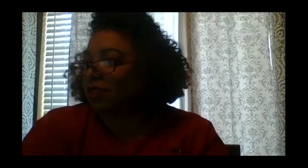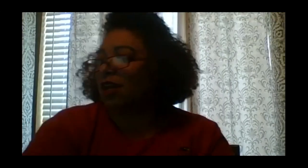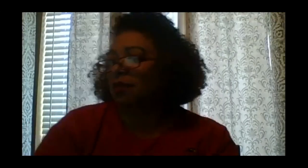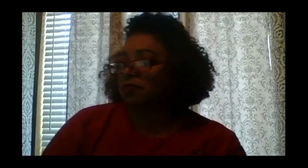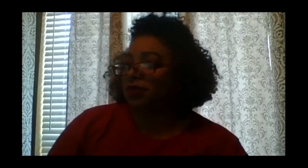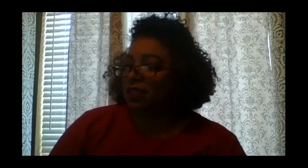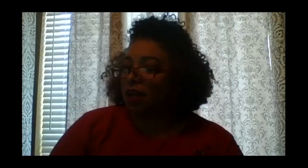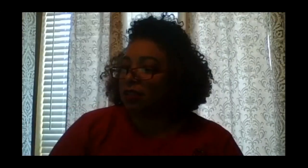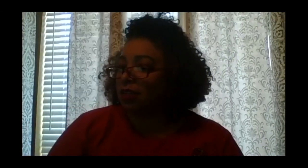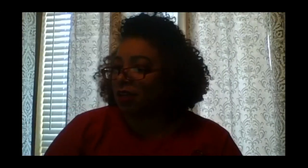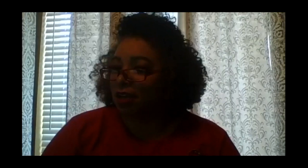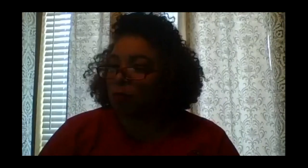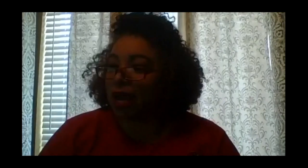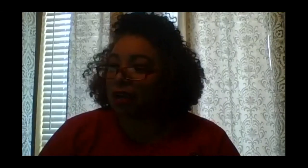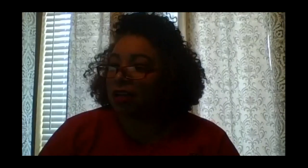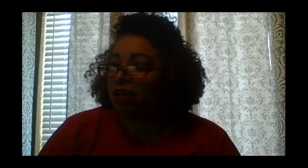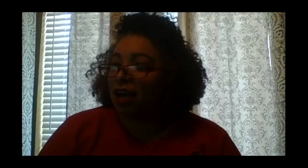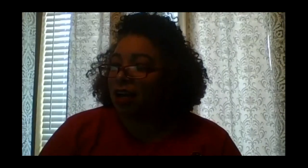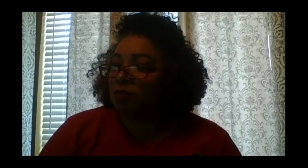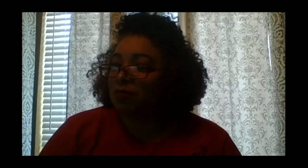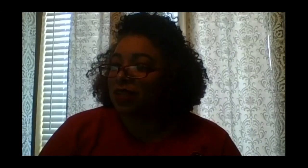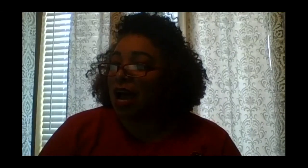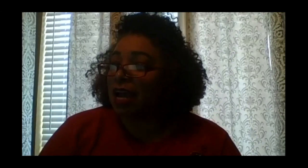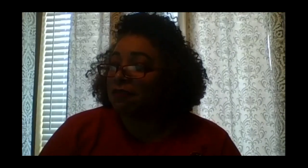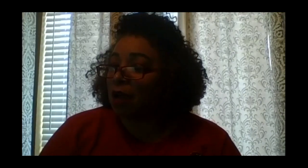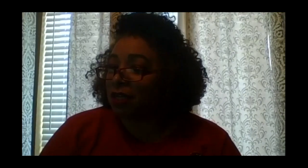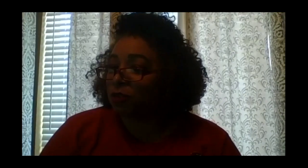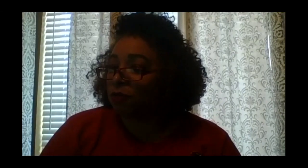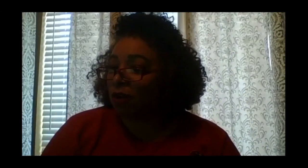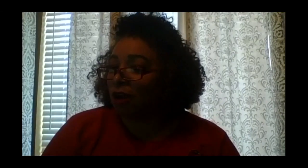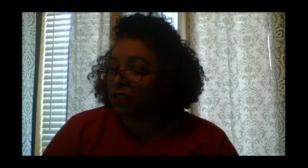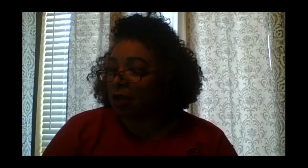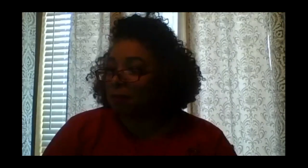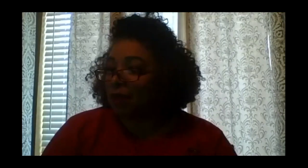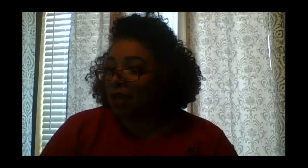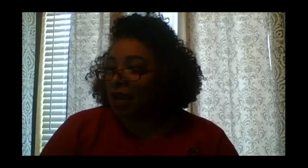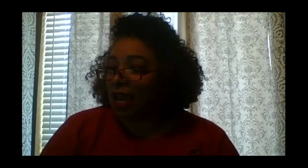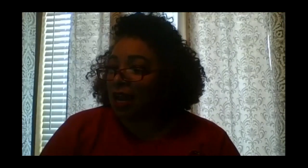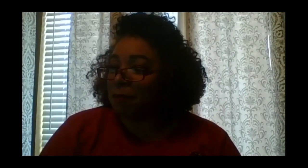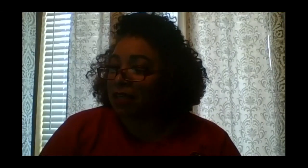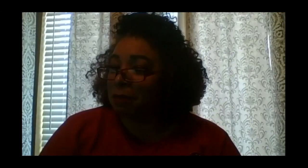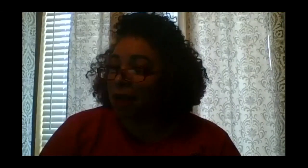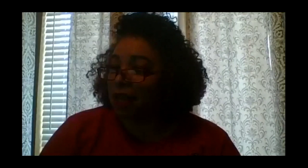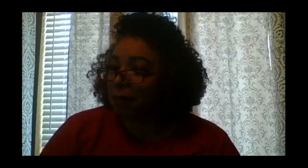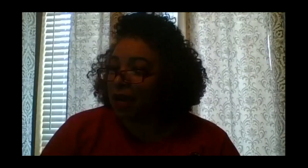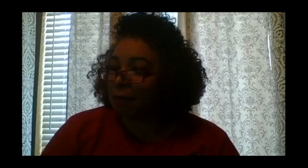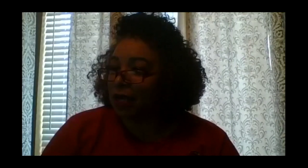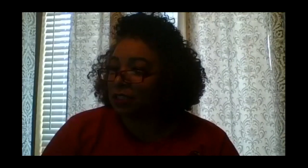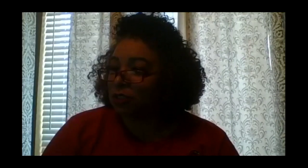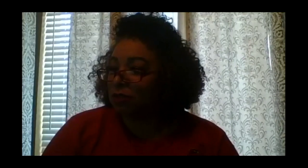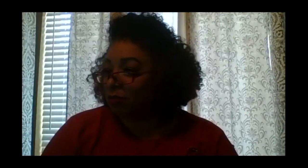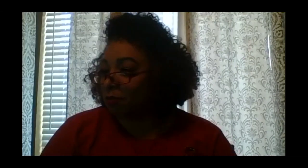seems it's a lot to unpack. I have not been in school for a long time, and I'm actually paying